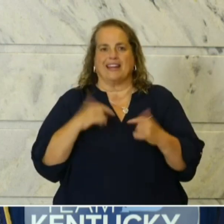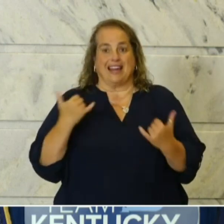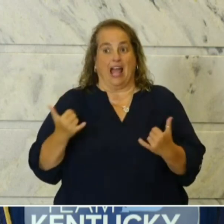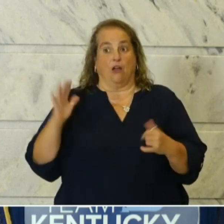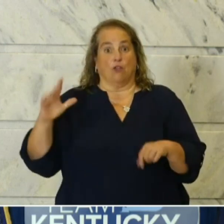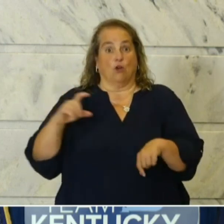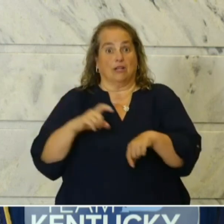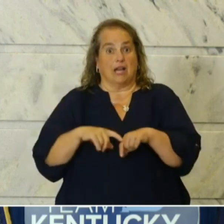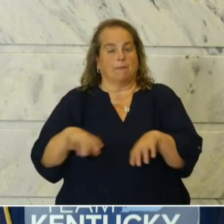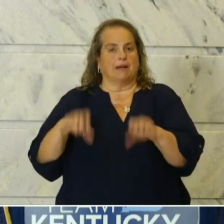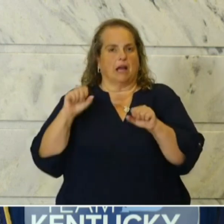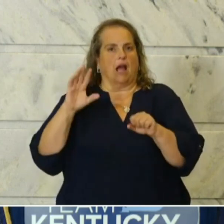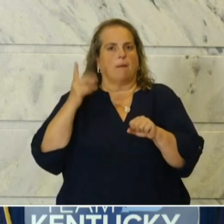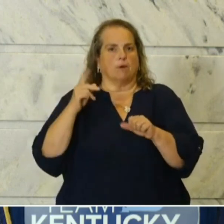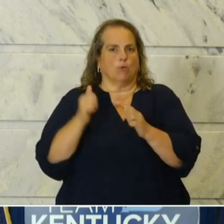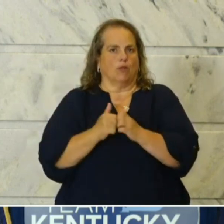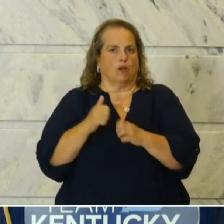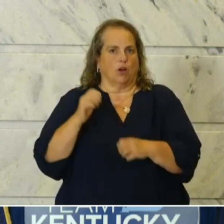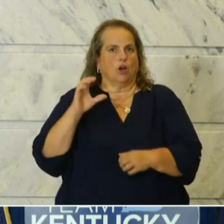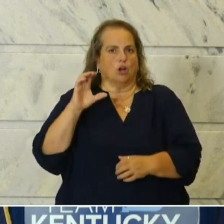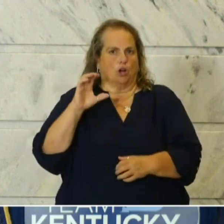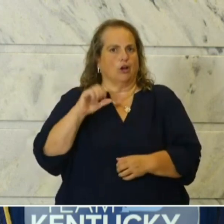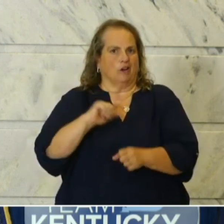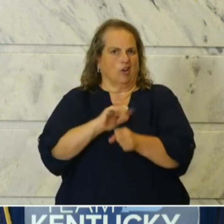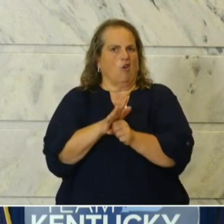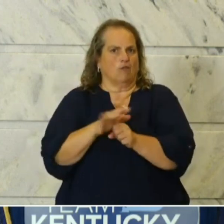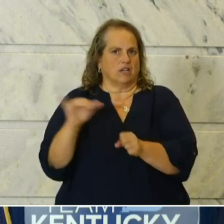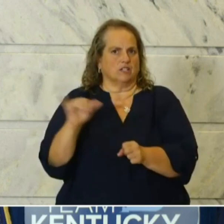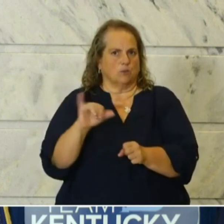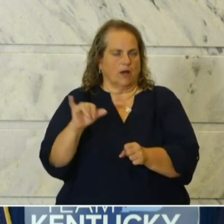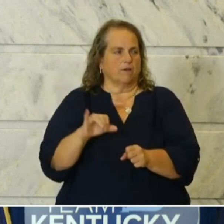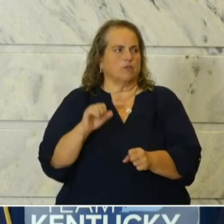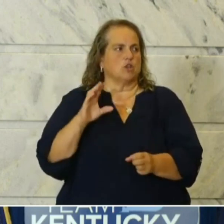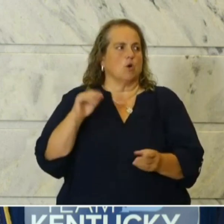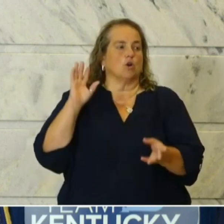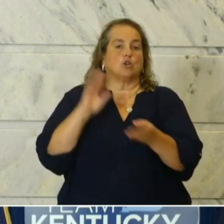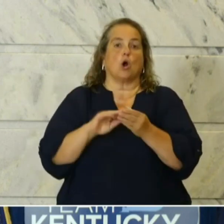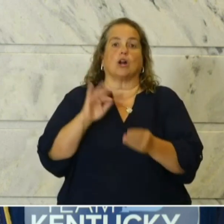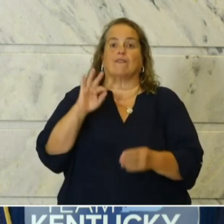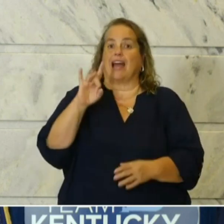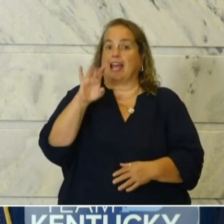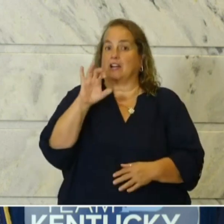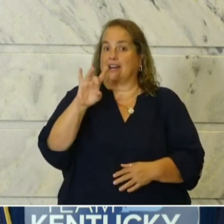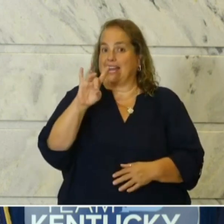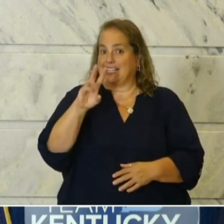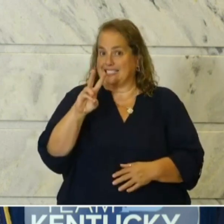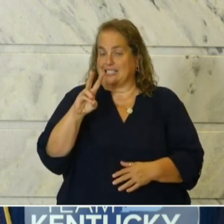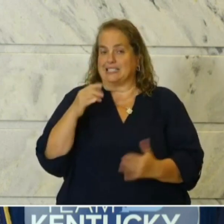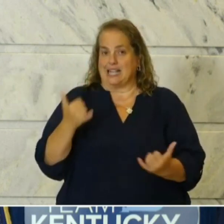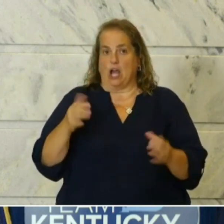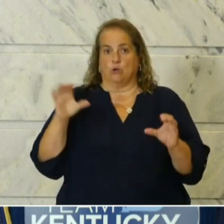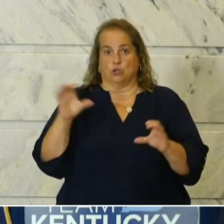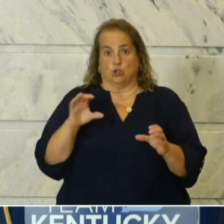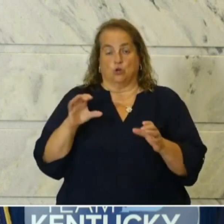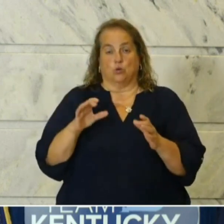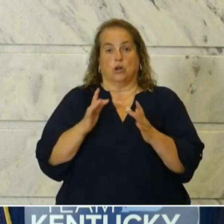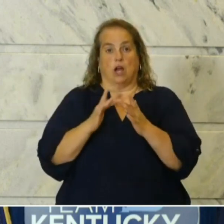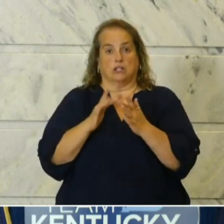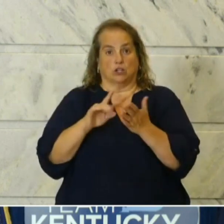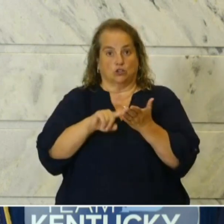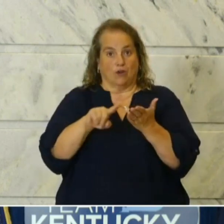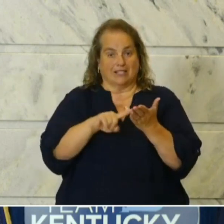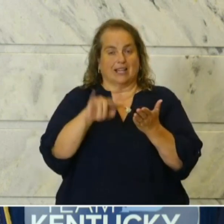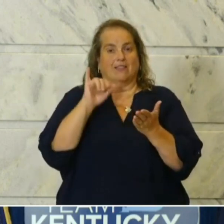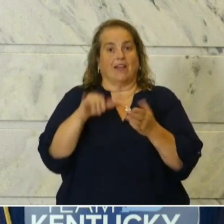with COVID as well. So a total of 886 now doing contact tracing. That represents